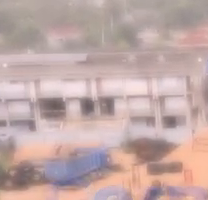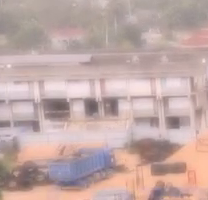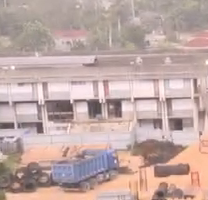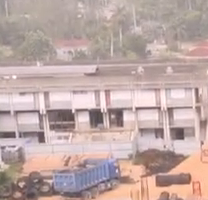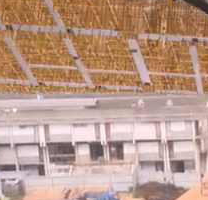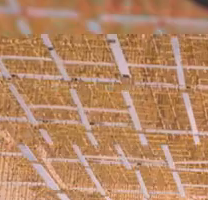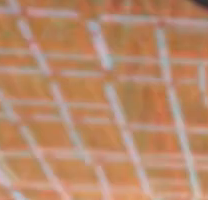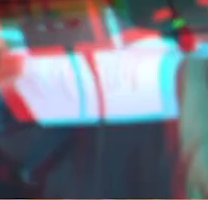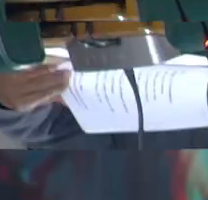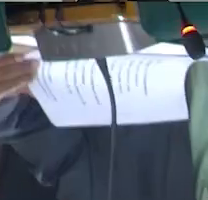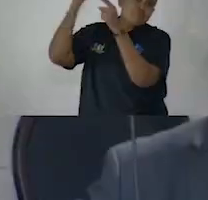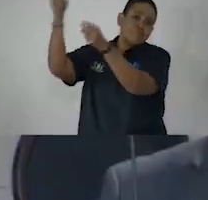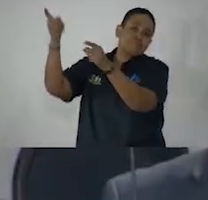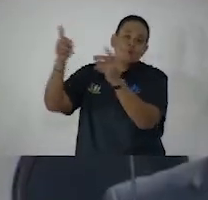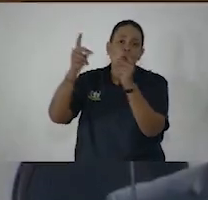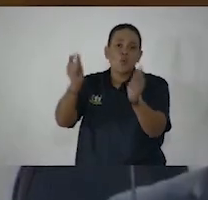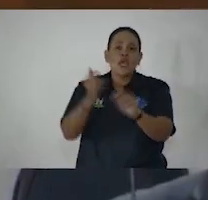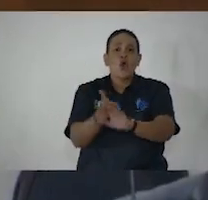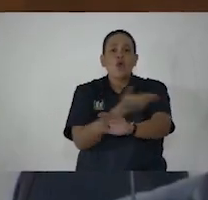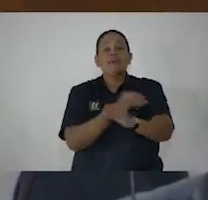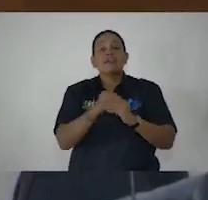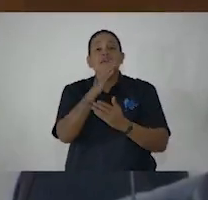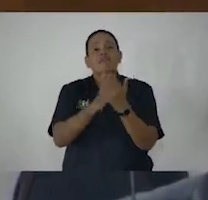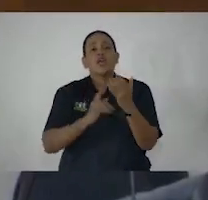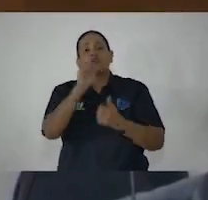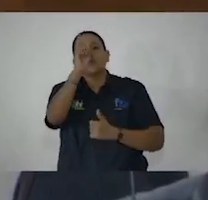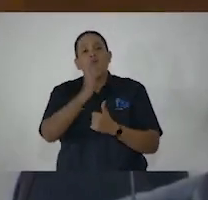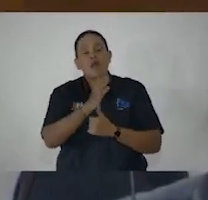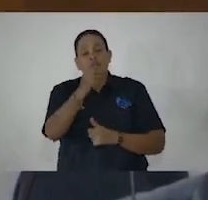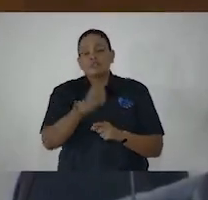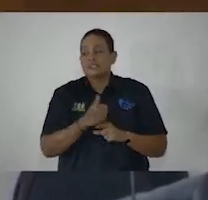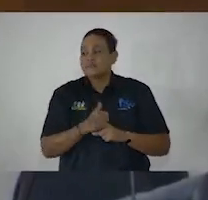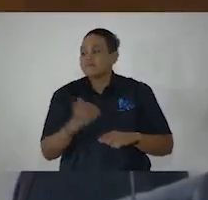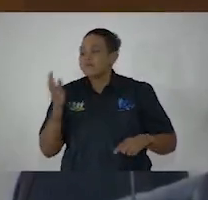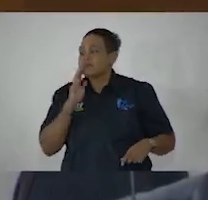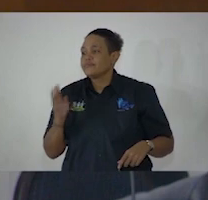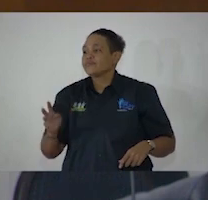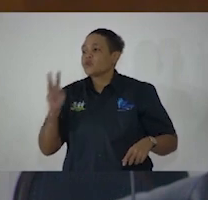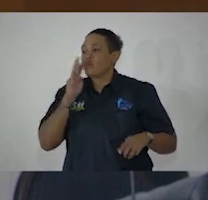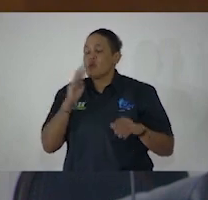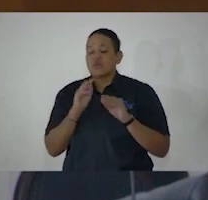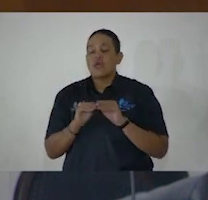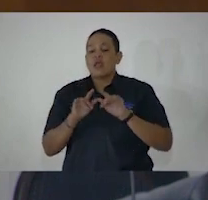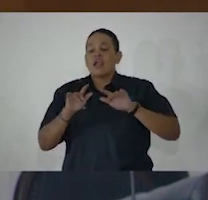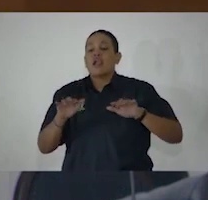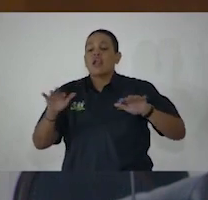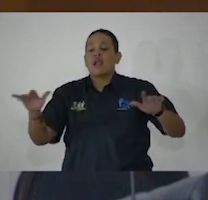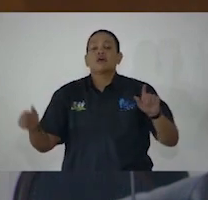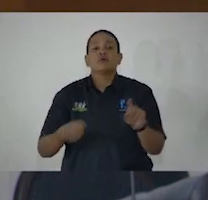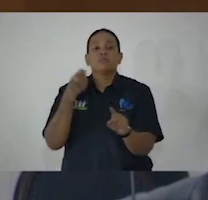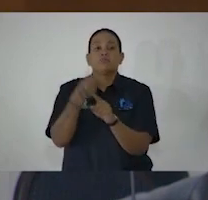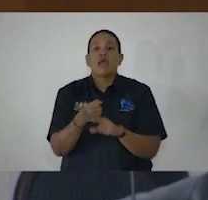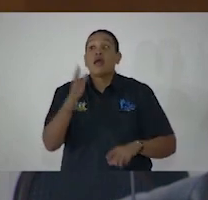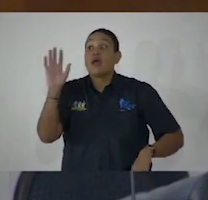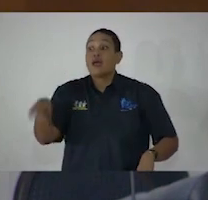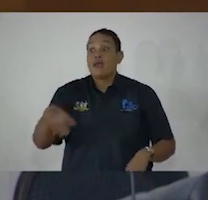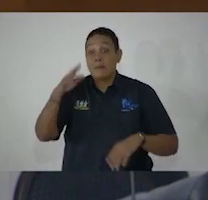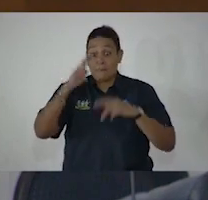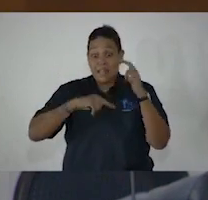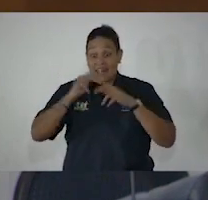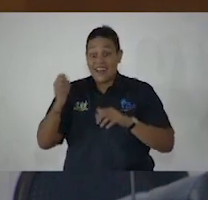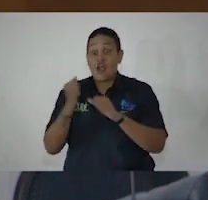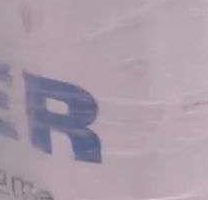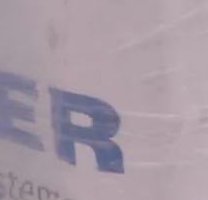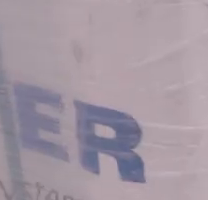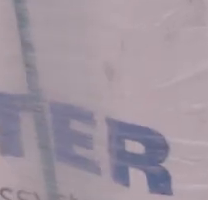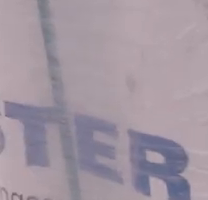construction. In phase one, the water infiltration that affected the building and caused the growth of